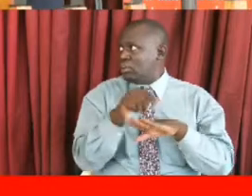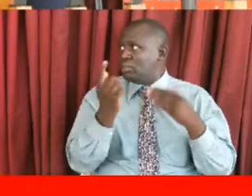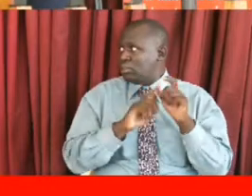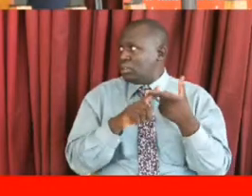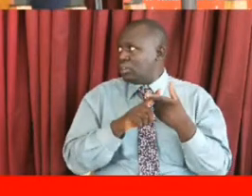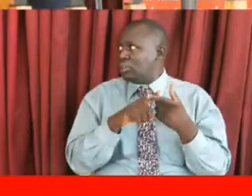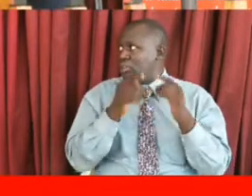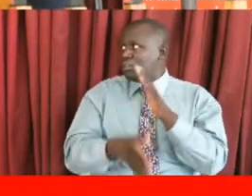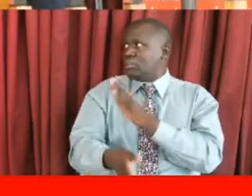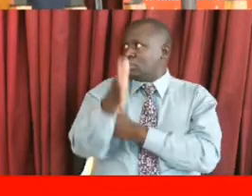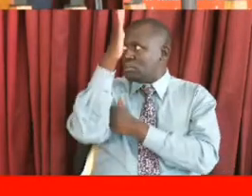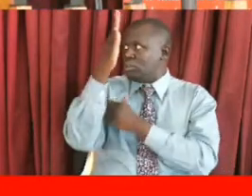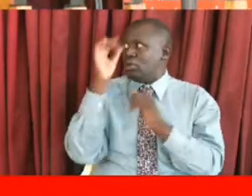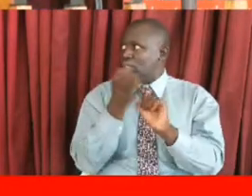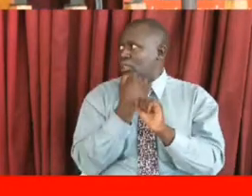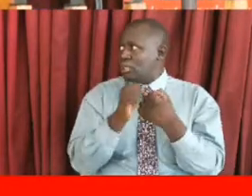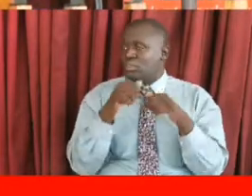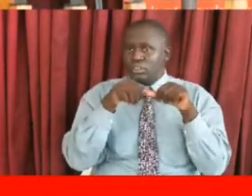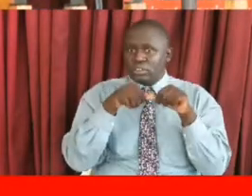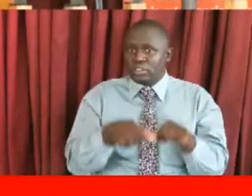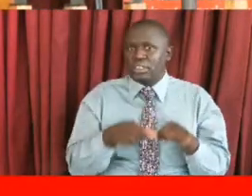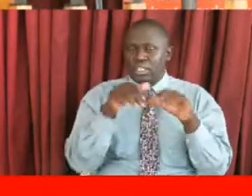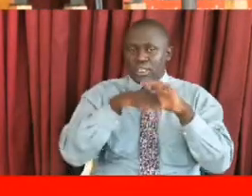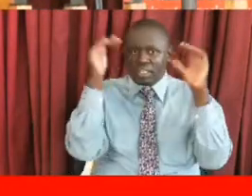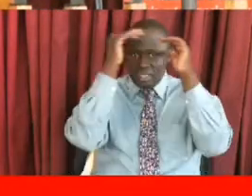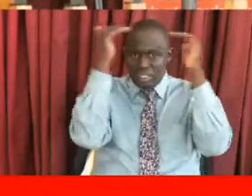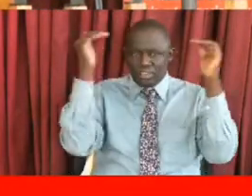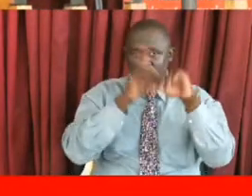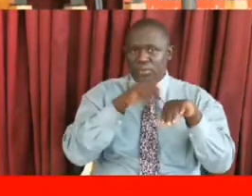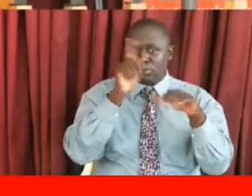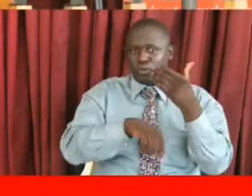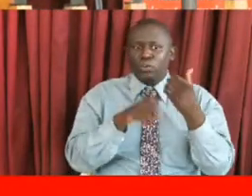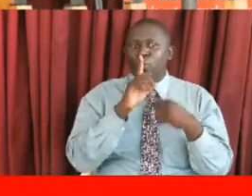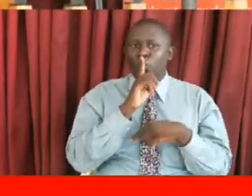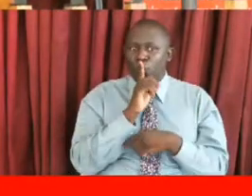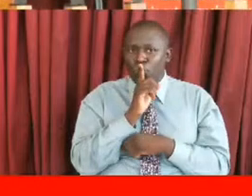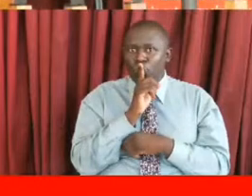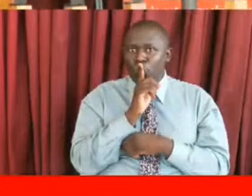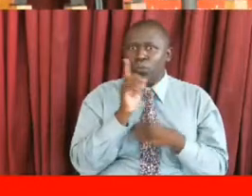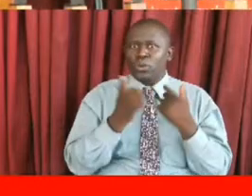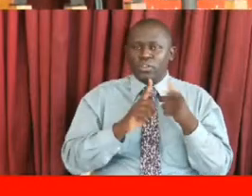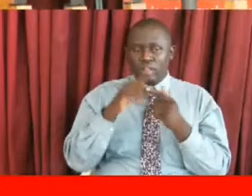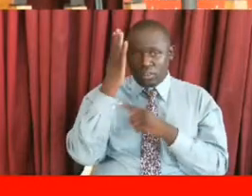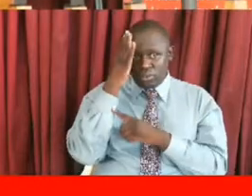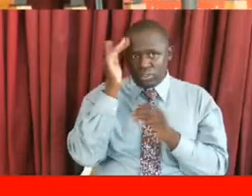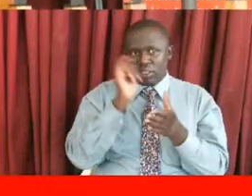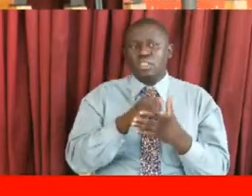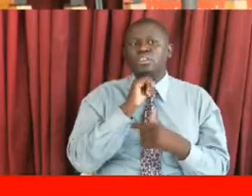God cannot stay in heaven when it is silent no that's not his